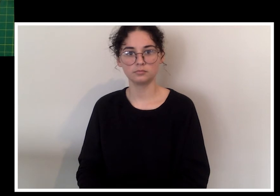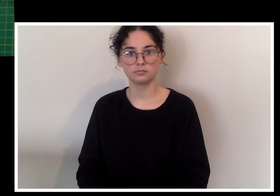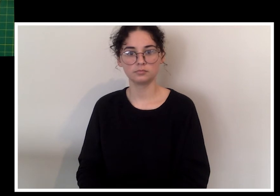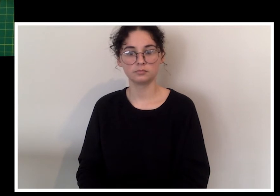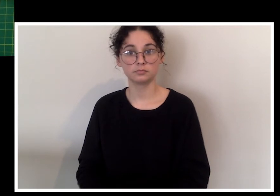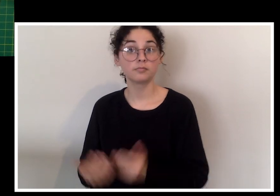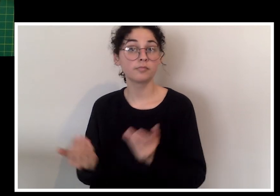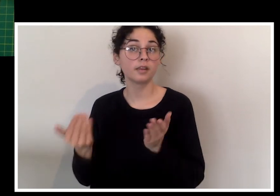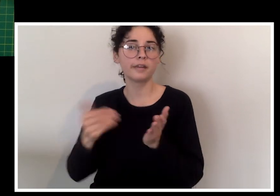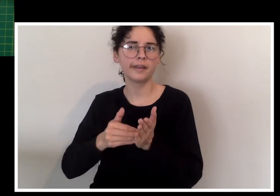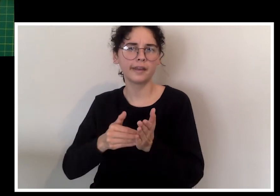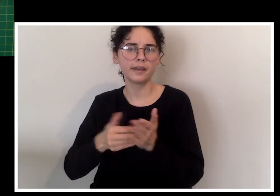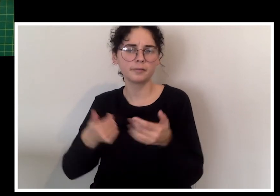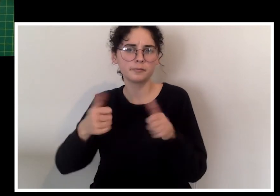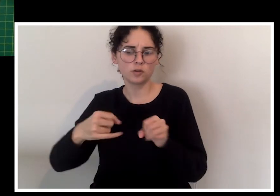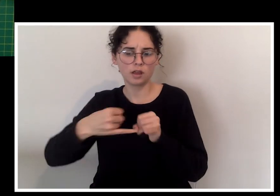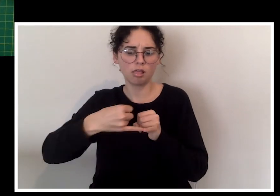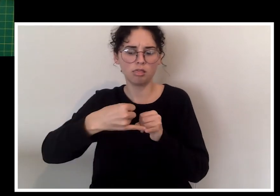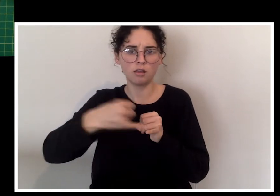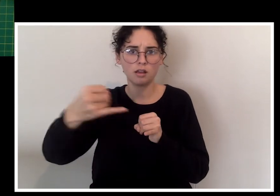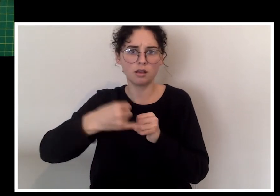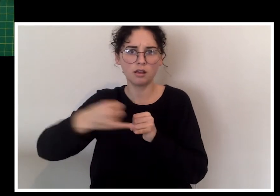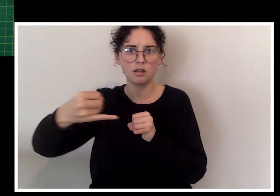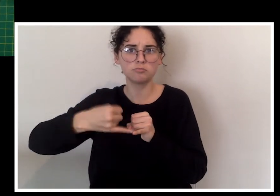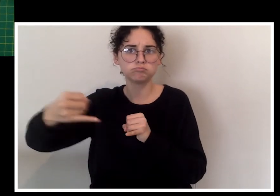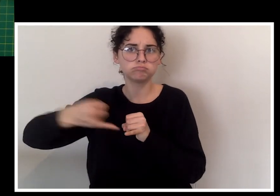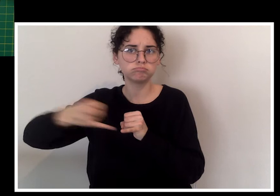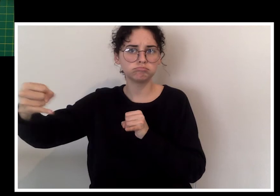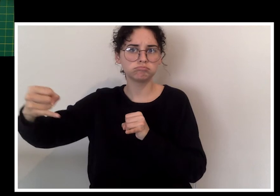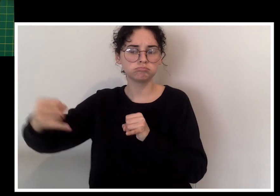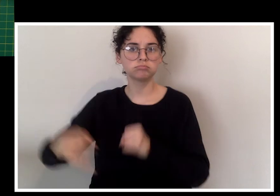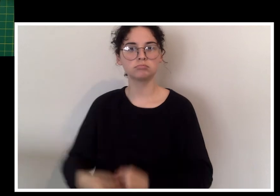And then again, I'm going to try a line design. Do some